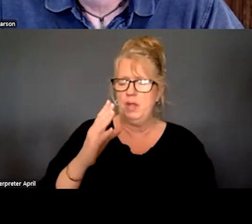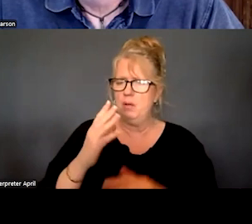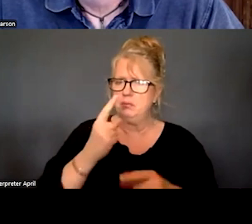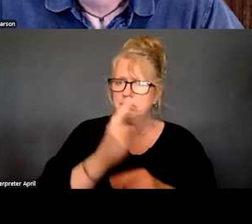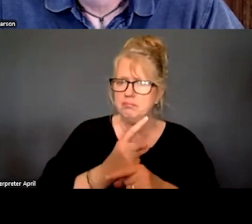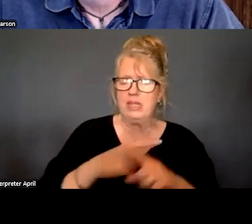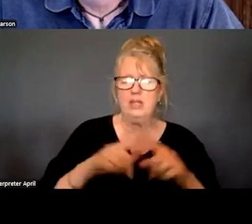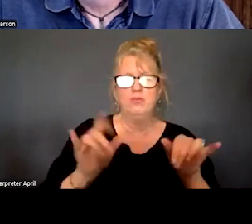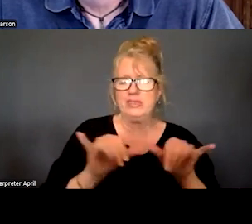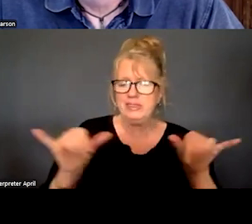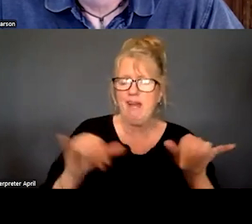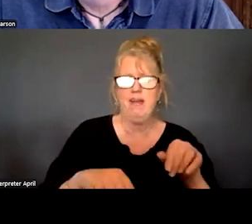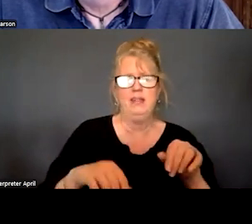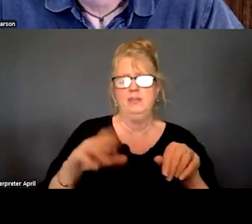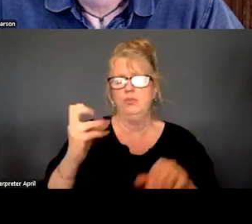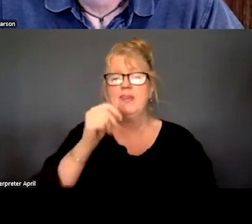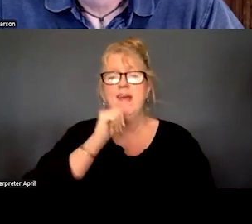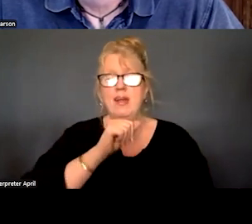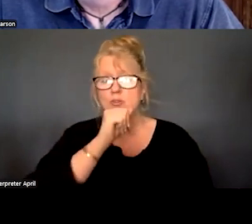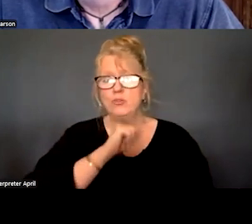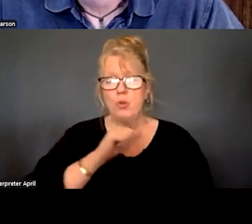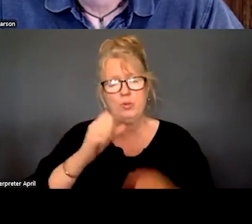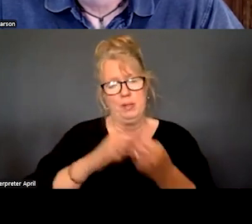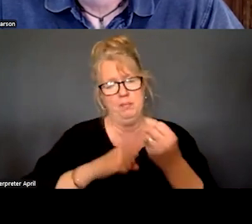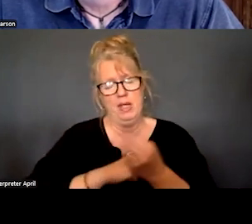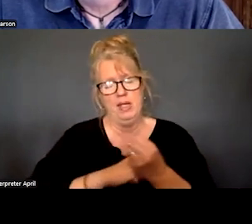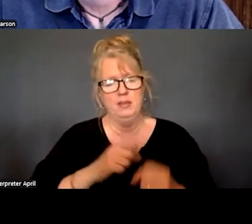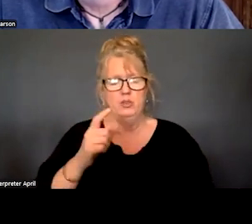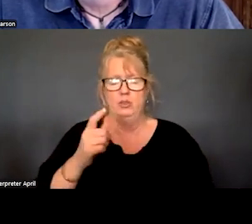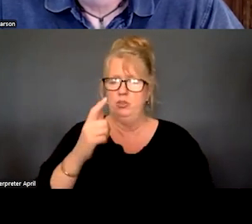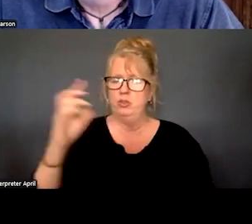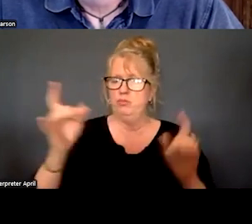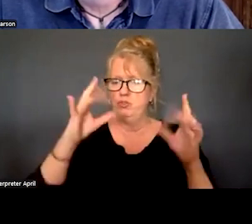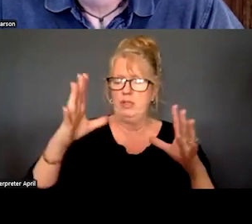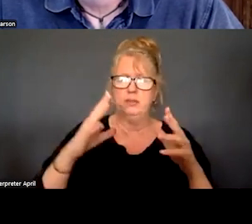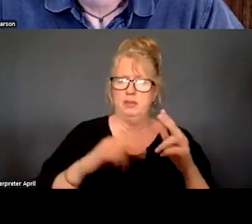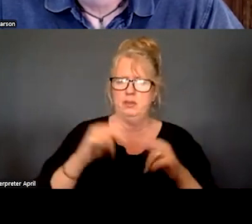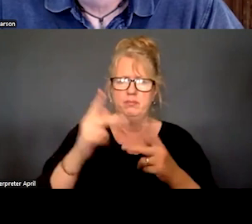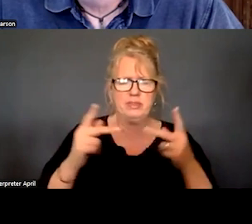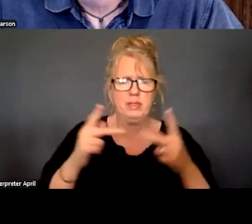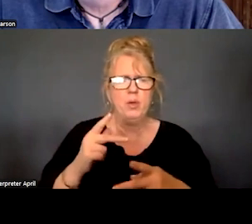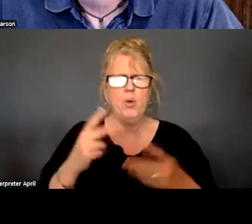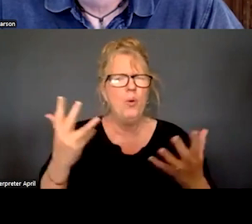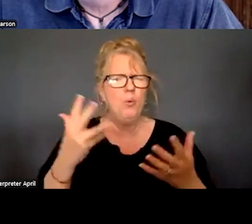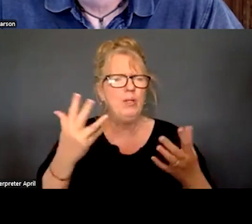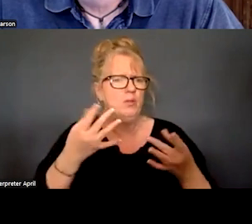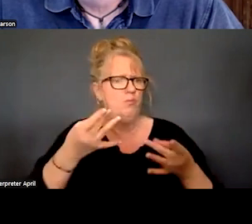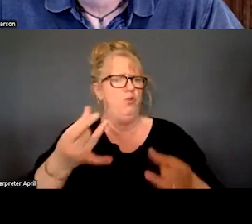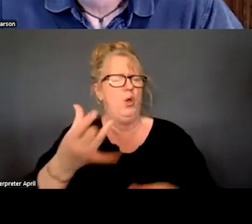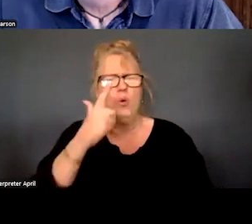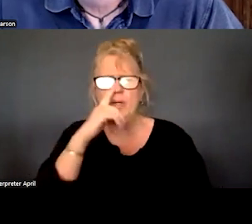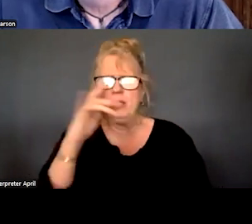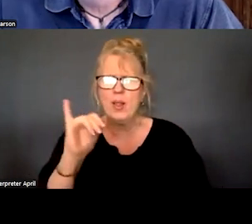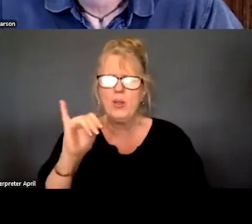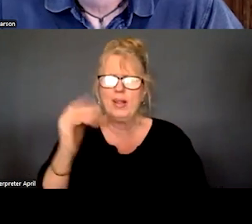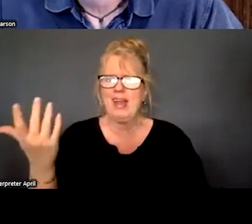size and scale of the Arizona-based crisis facilities. What does the flow look like in these programs,